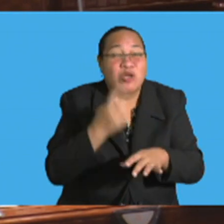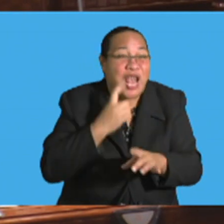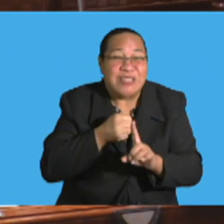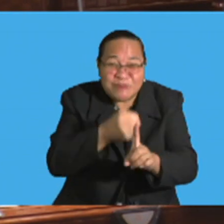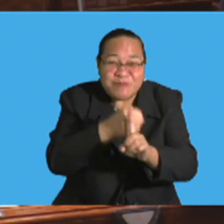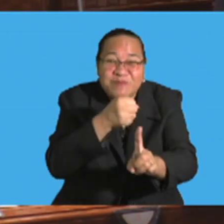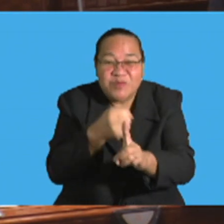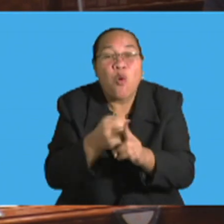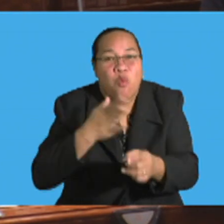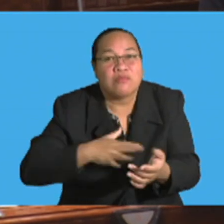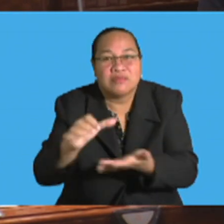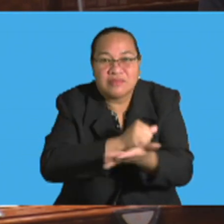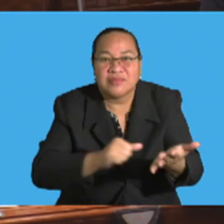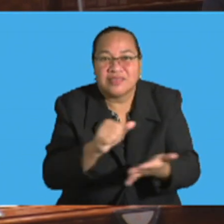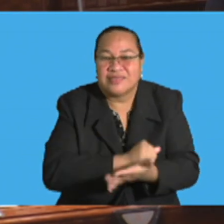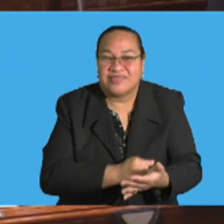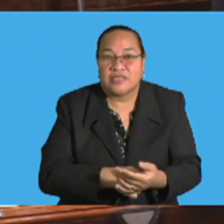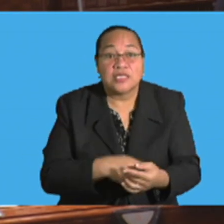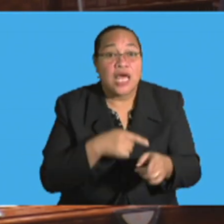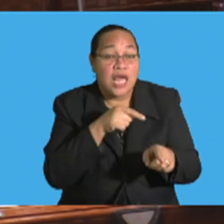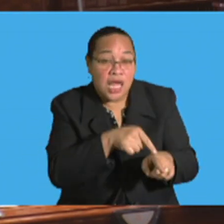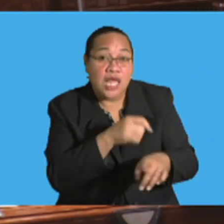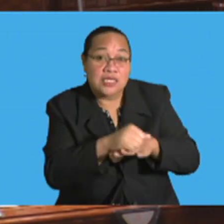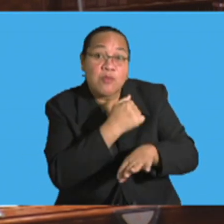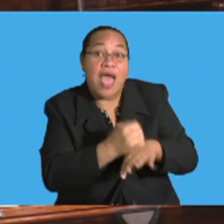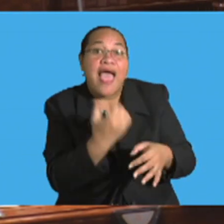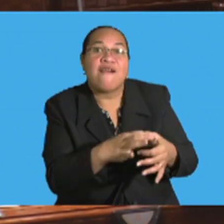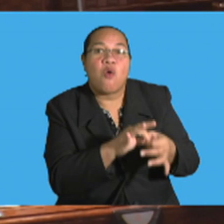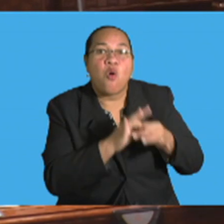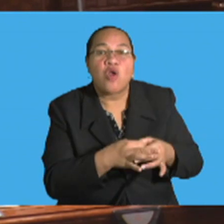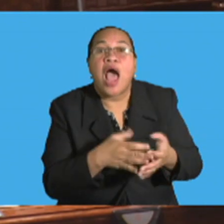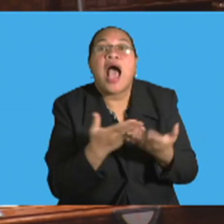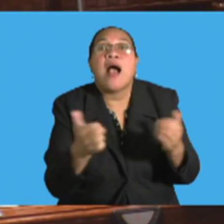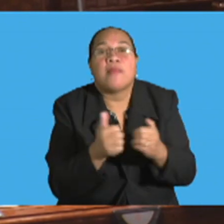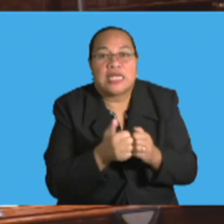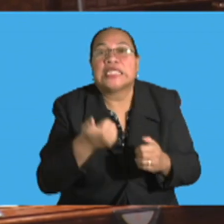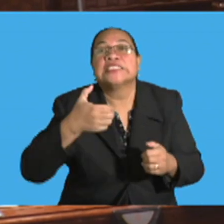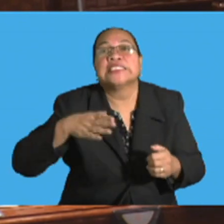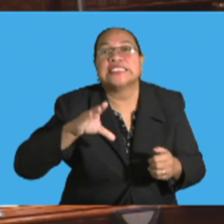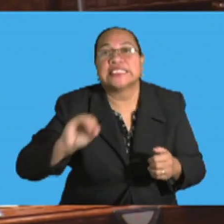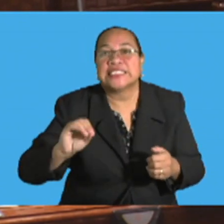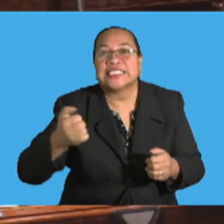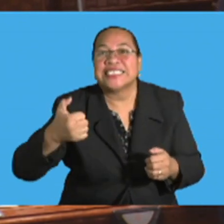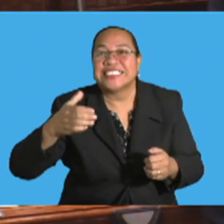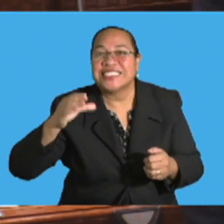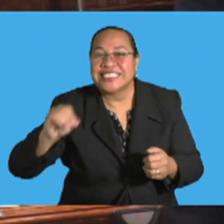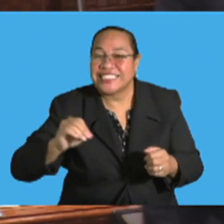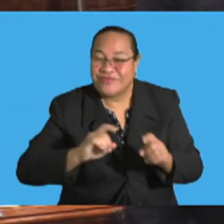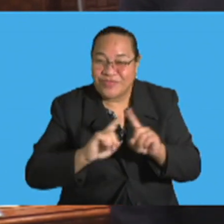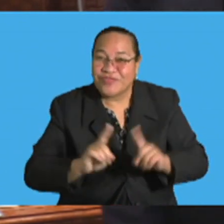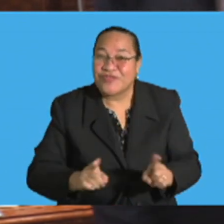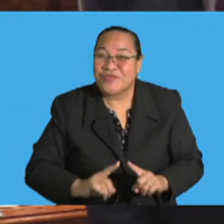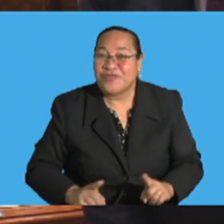have got, and I stand to be corrected, approximately 60 A350s on order. 60 A350s on